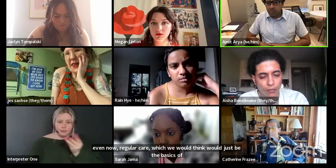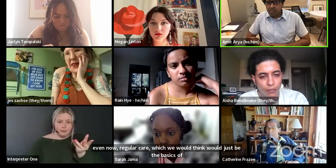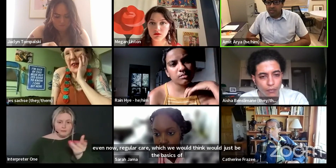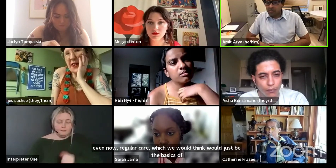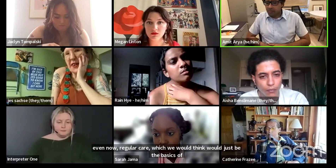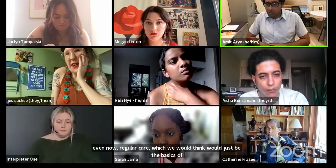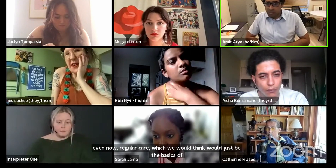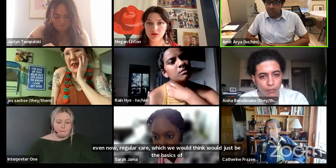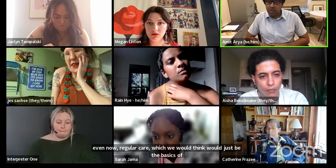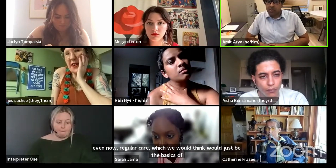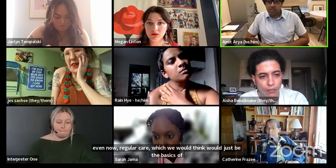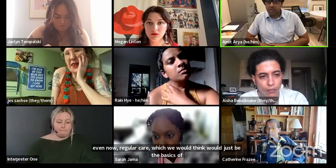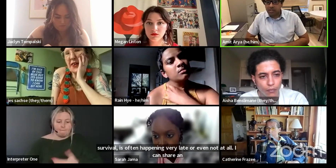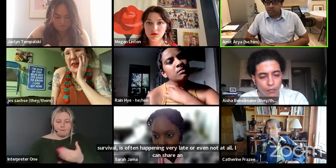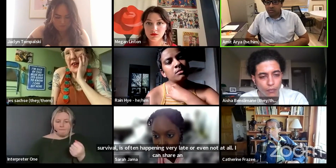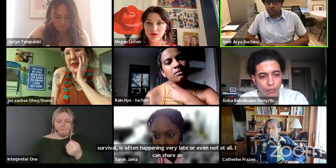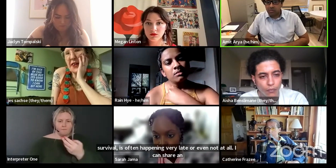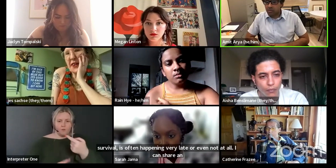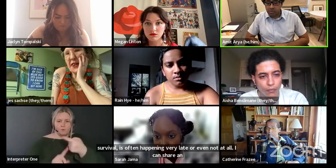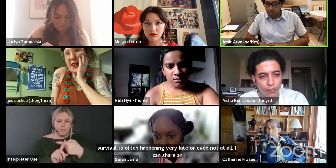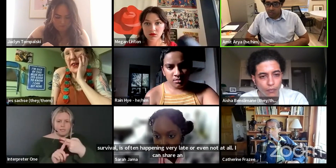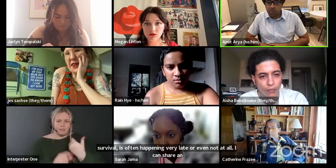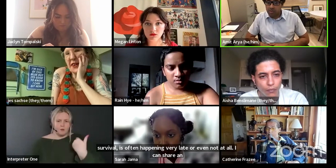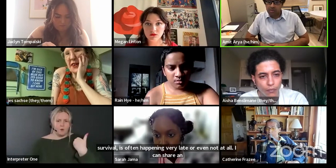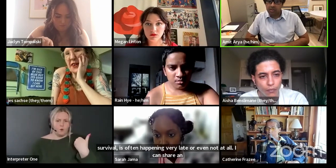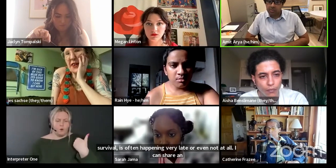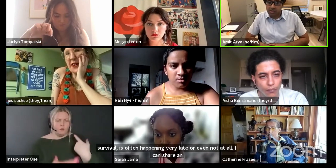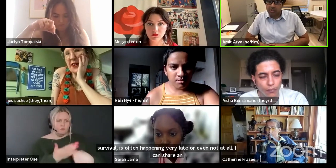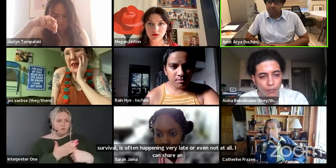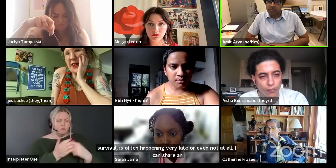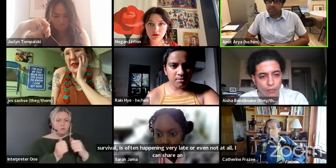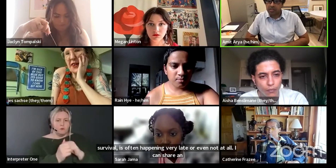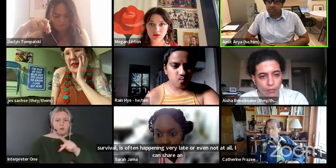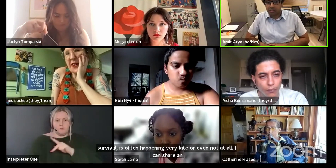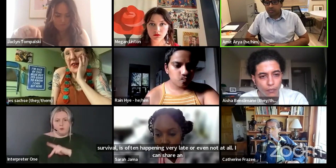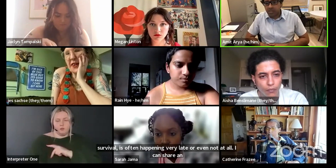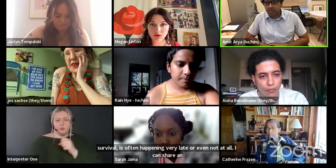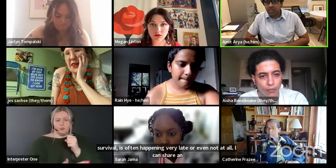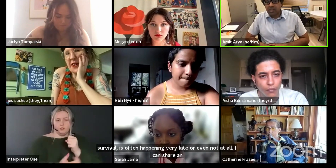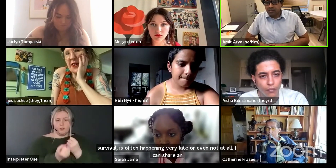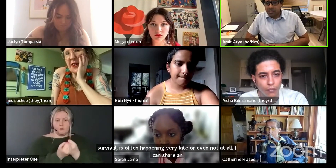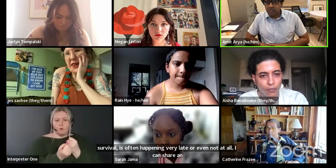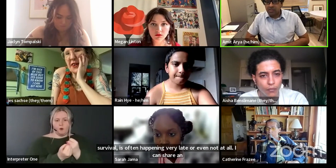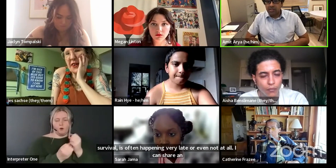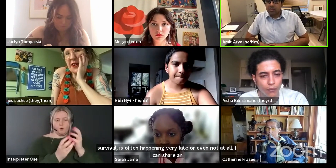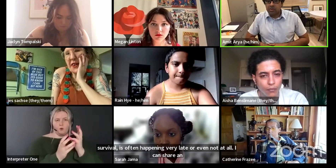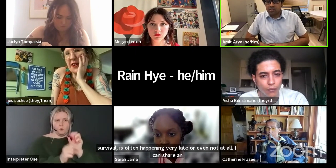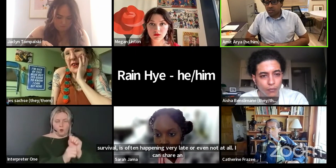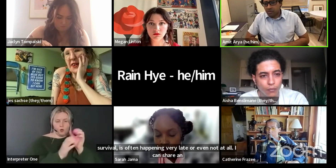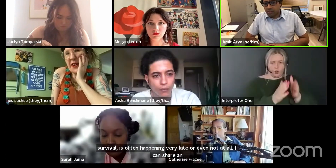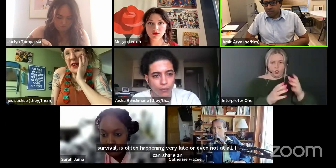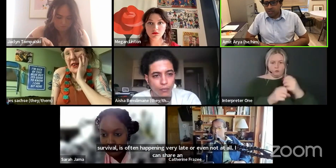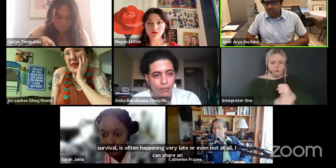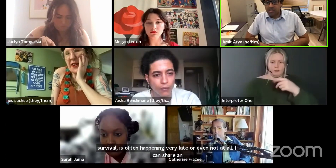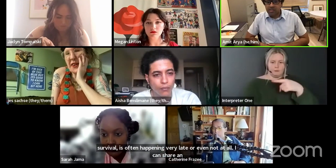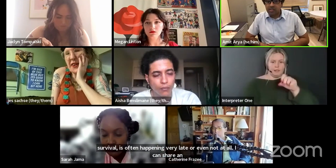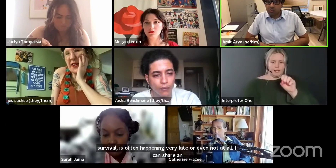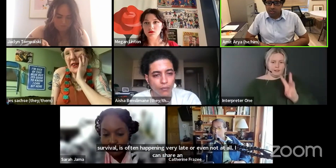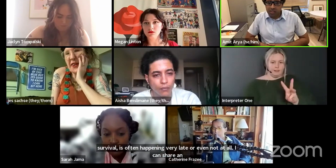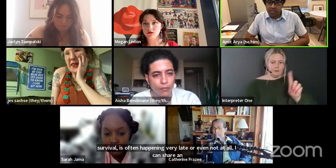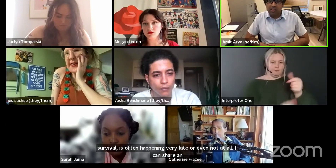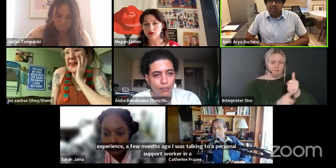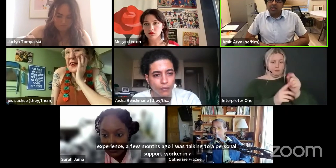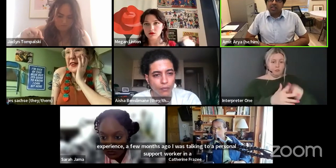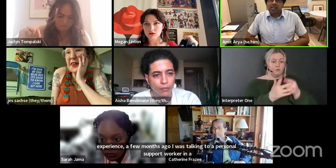know, perhaps a few months ago, I was talking to a personal support worker, a PSW in a long-term care facility, who had started working at 6